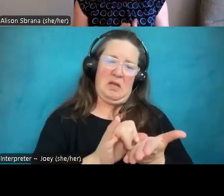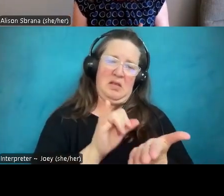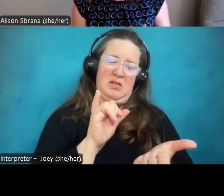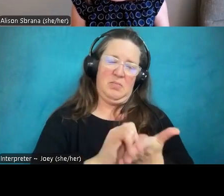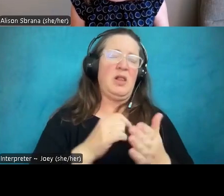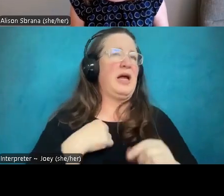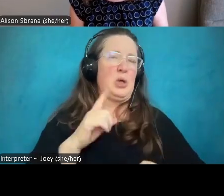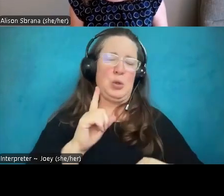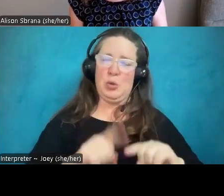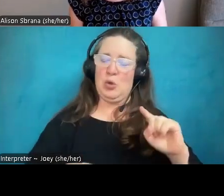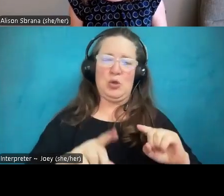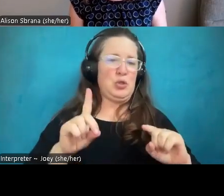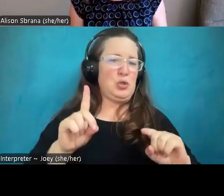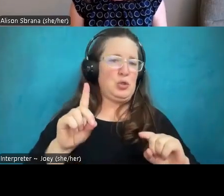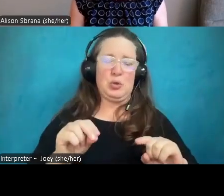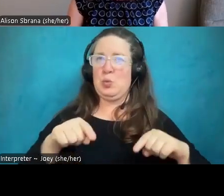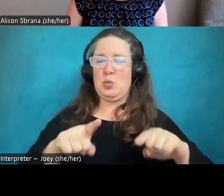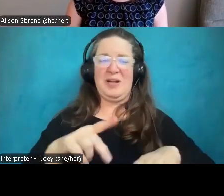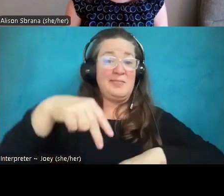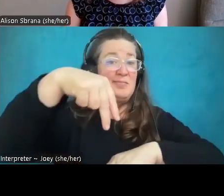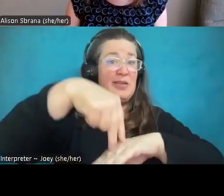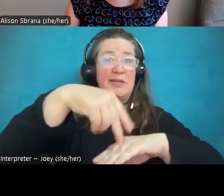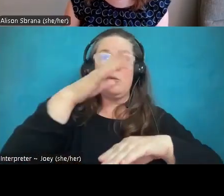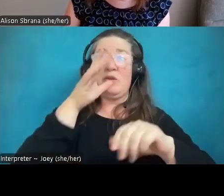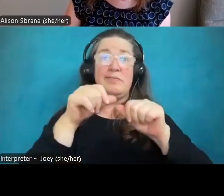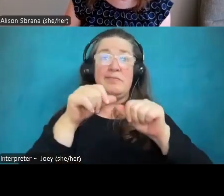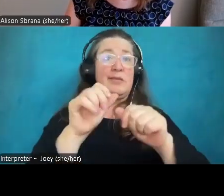while standing, I wouldn't have lasted 10 minutes.